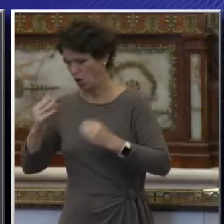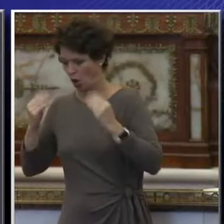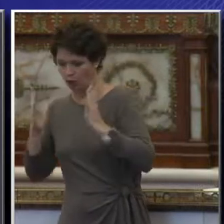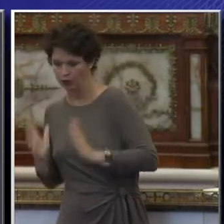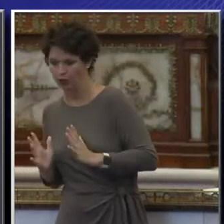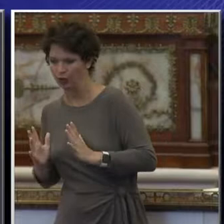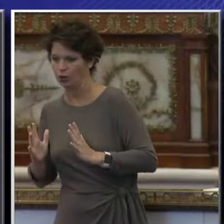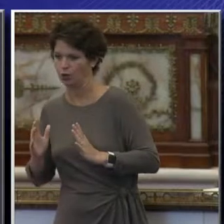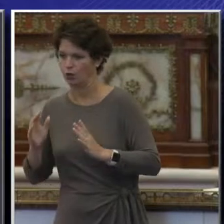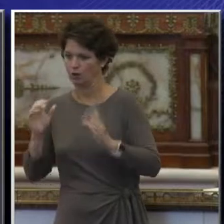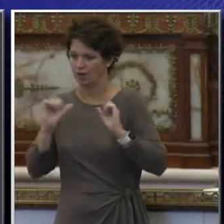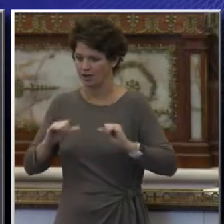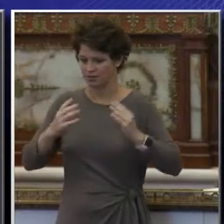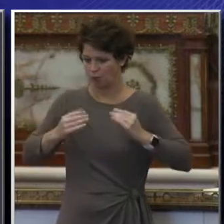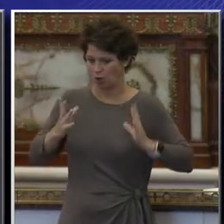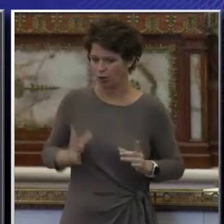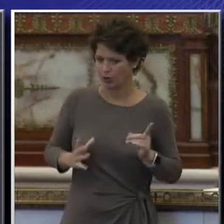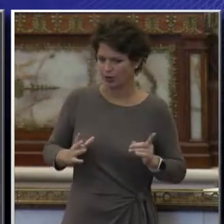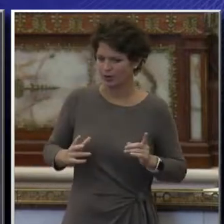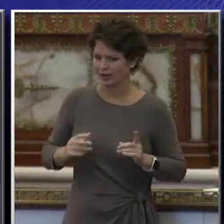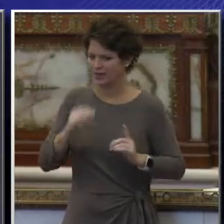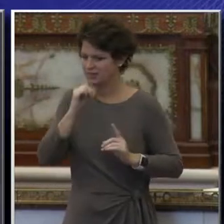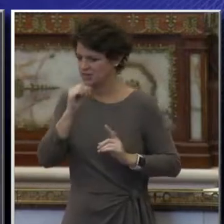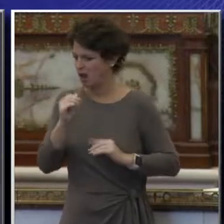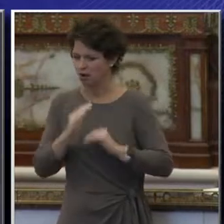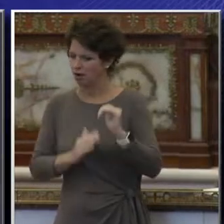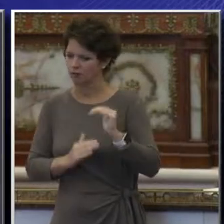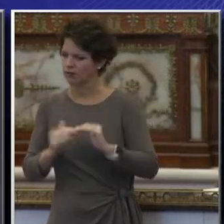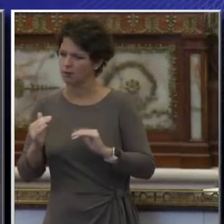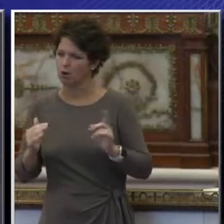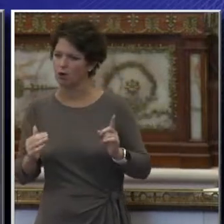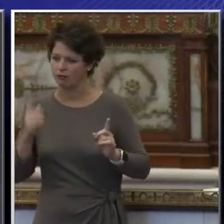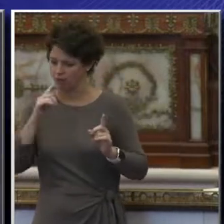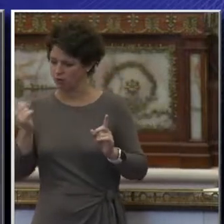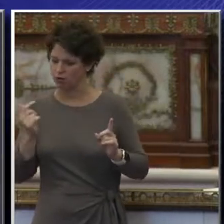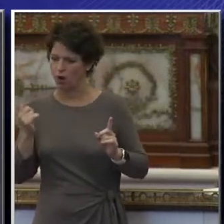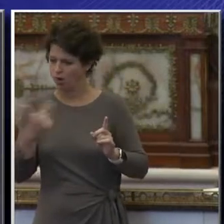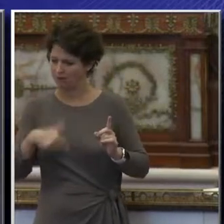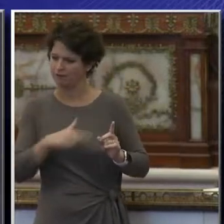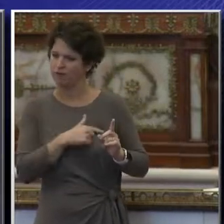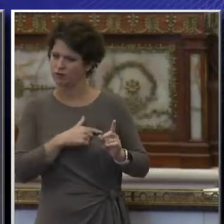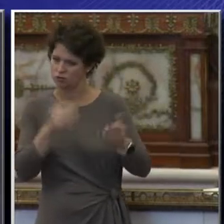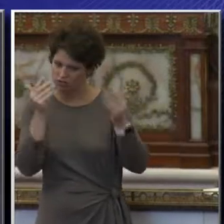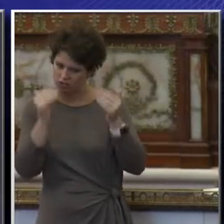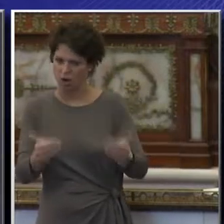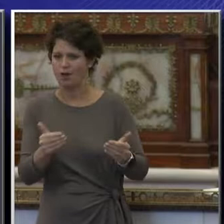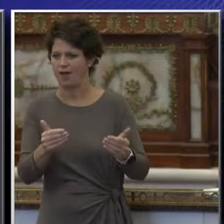know, perspective. And it's very uncomfortable for all of us to